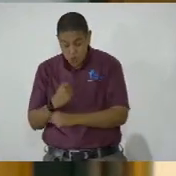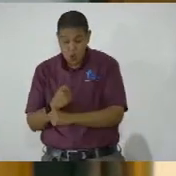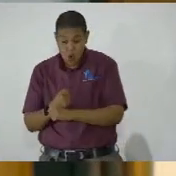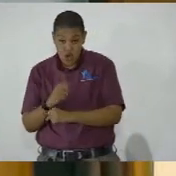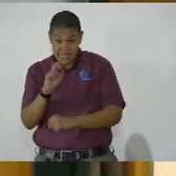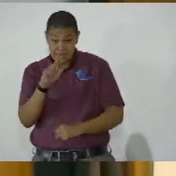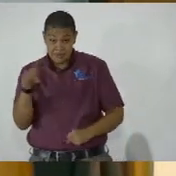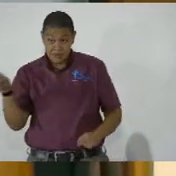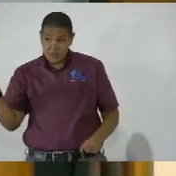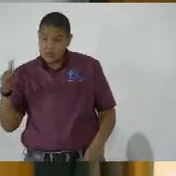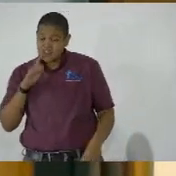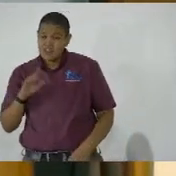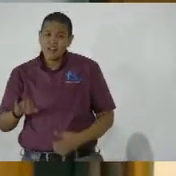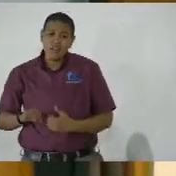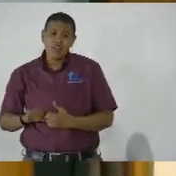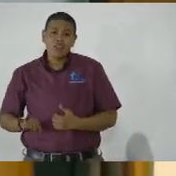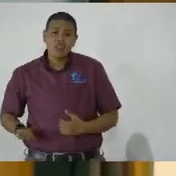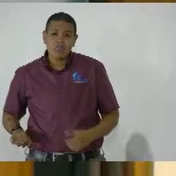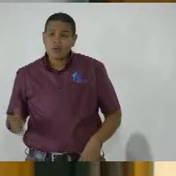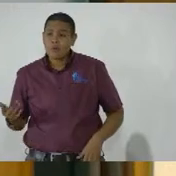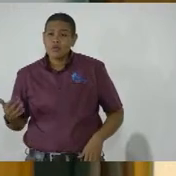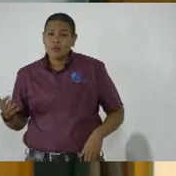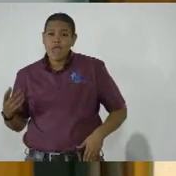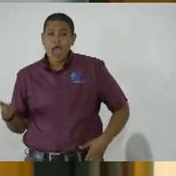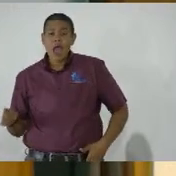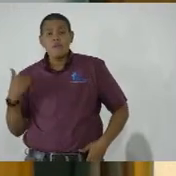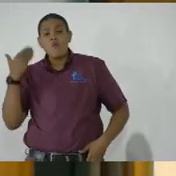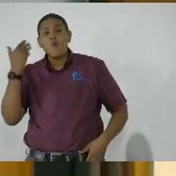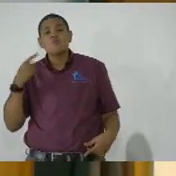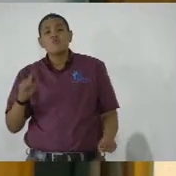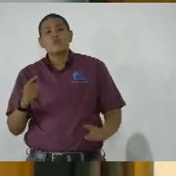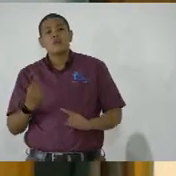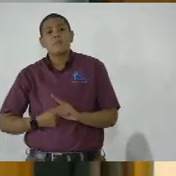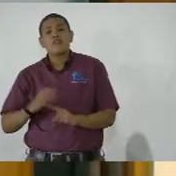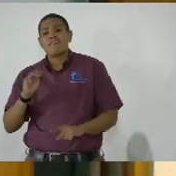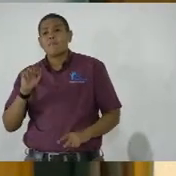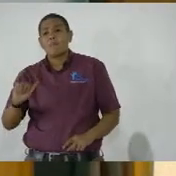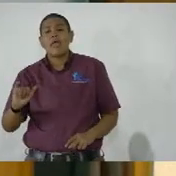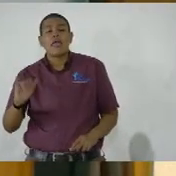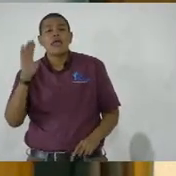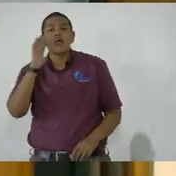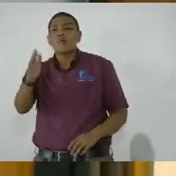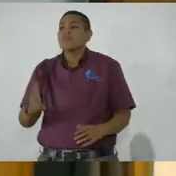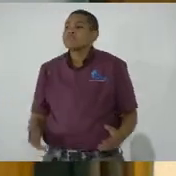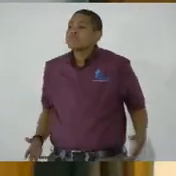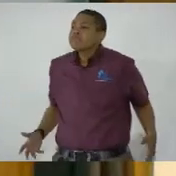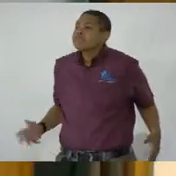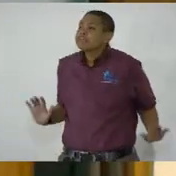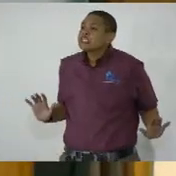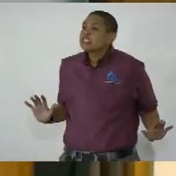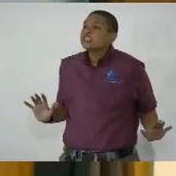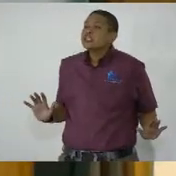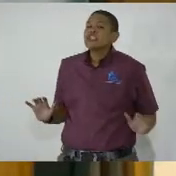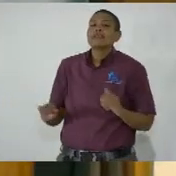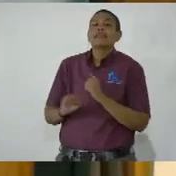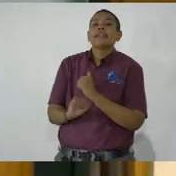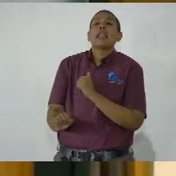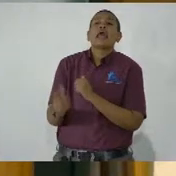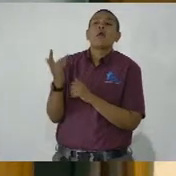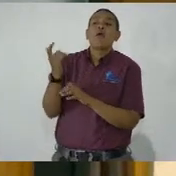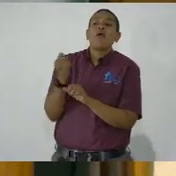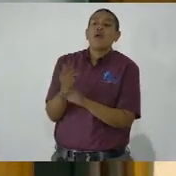DPP has been delayed, but we hope that during the month of May it will be completed. The delay was caused because